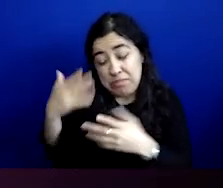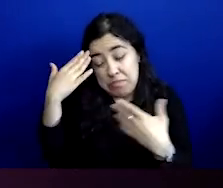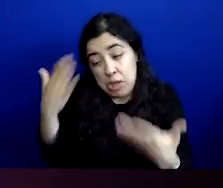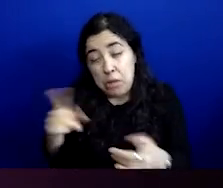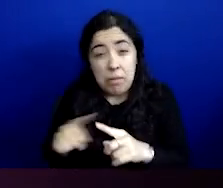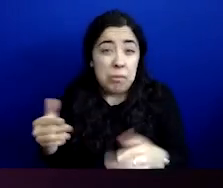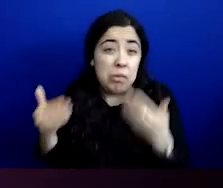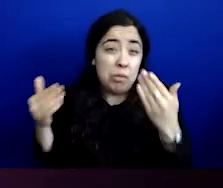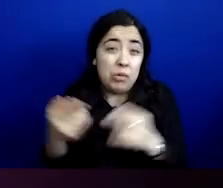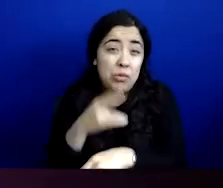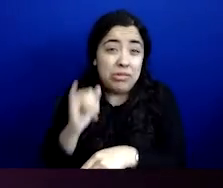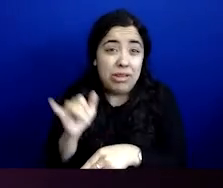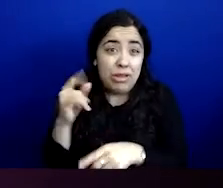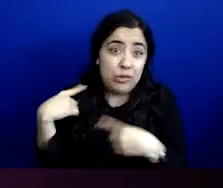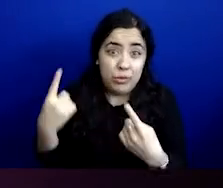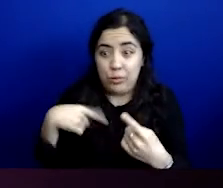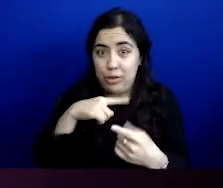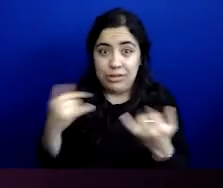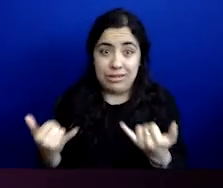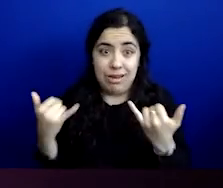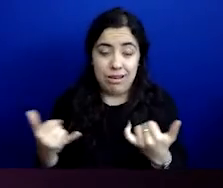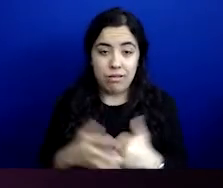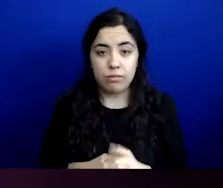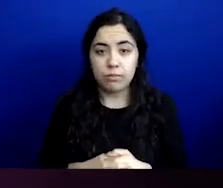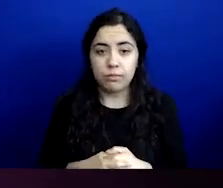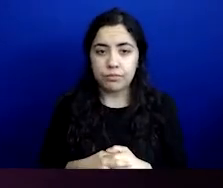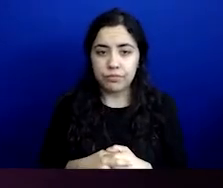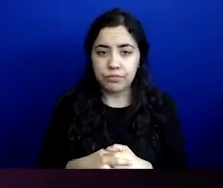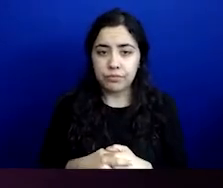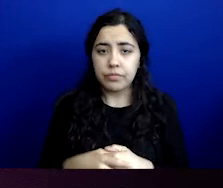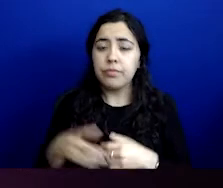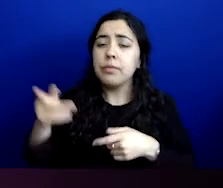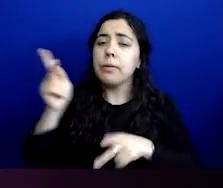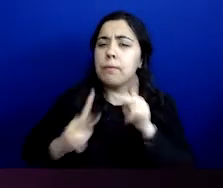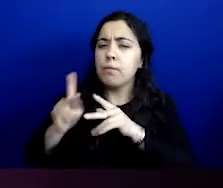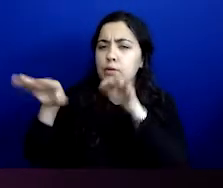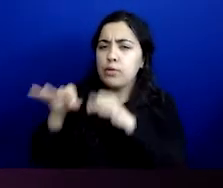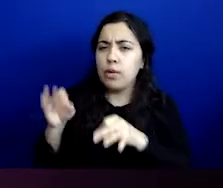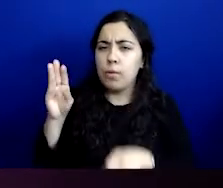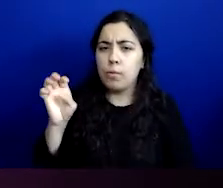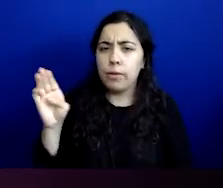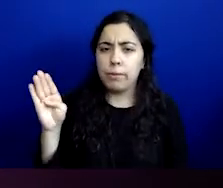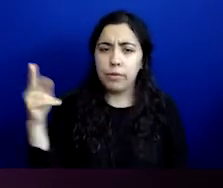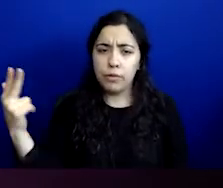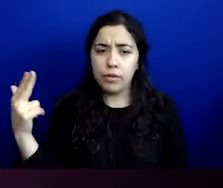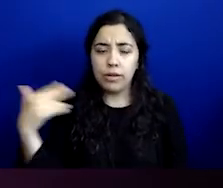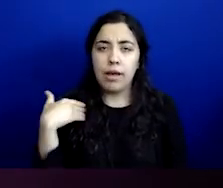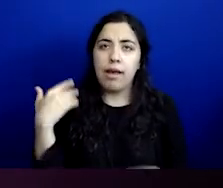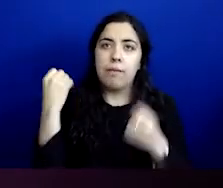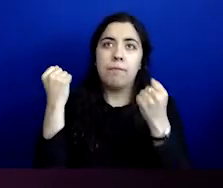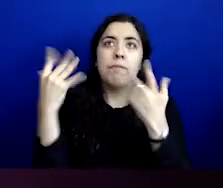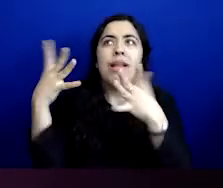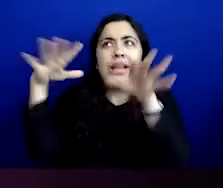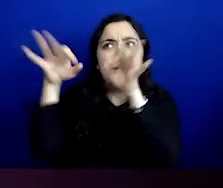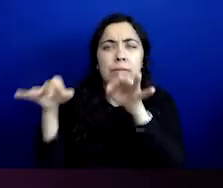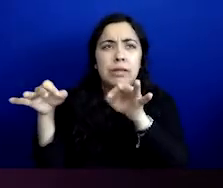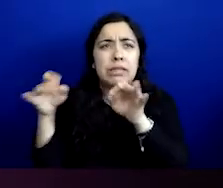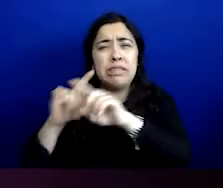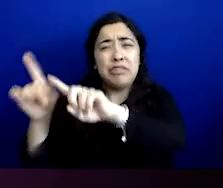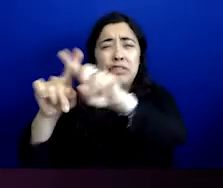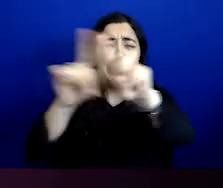that's kind of where we are today. And when people describe Web3, you probably hear dozens of different explanations